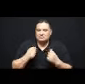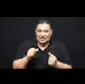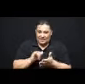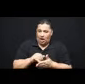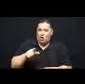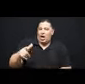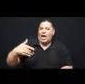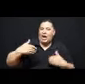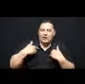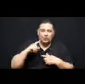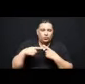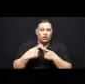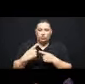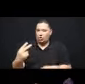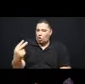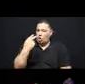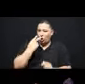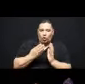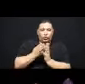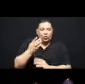and say, "I'd never leave."